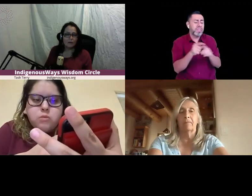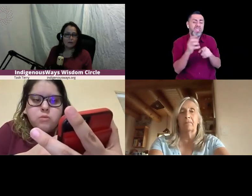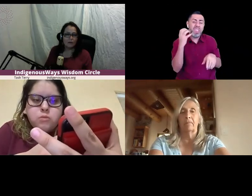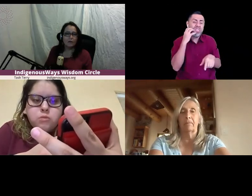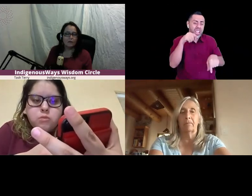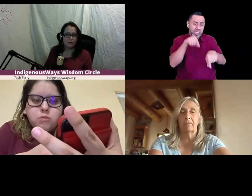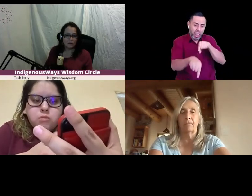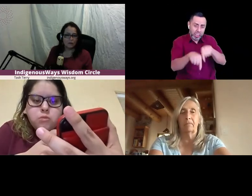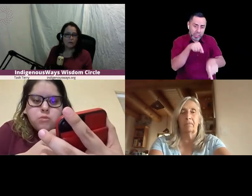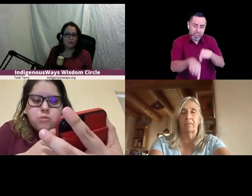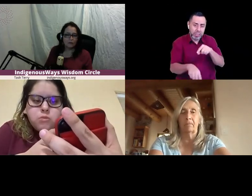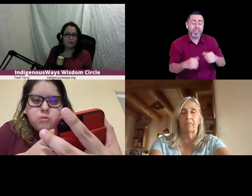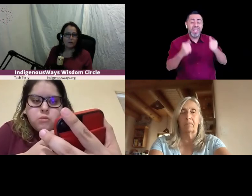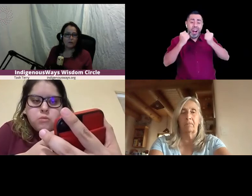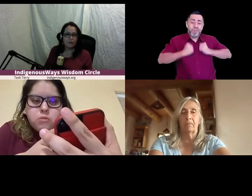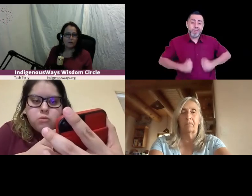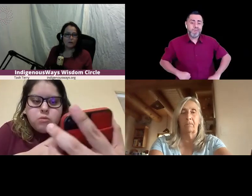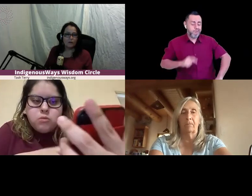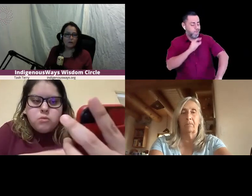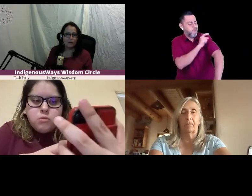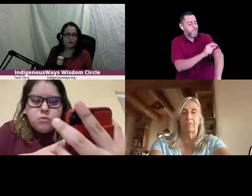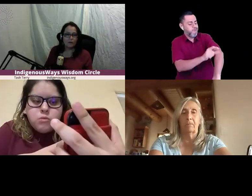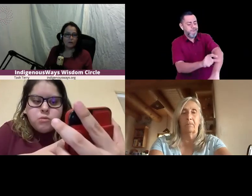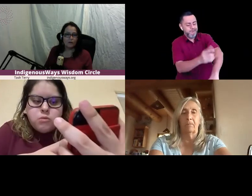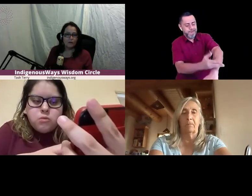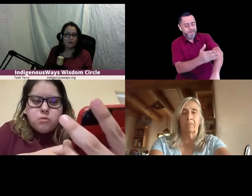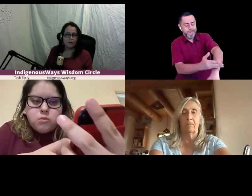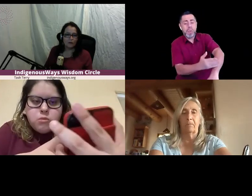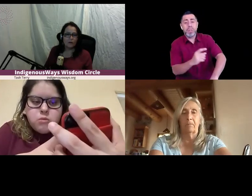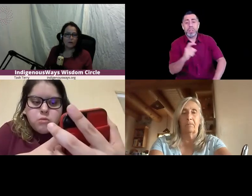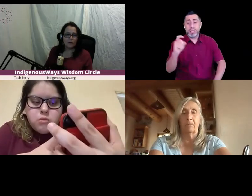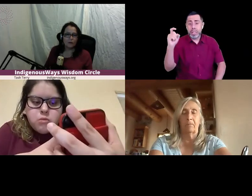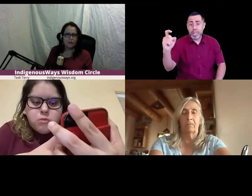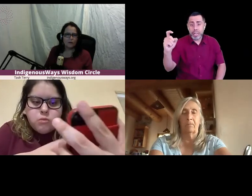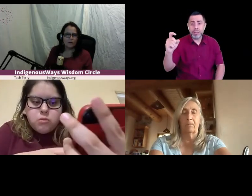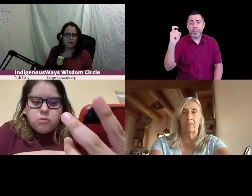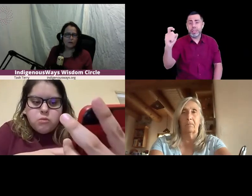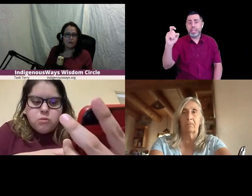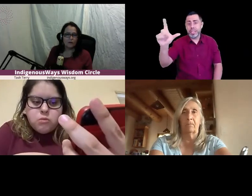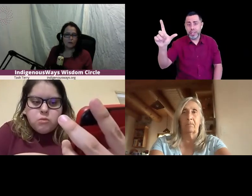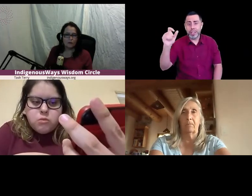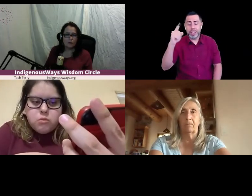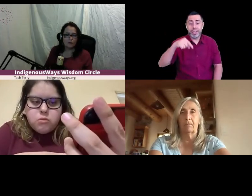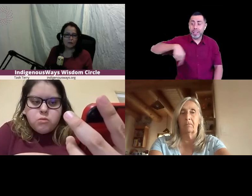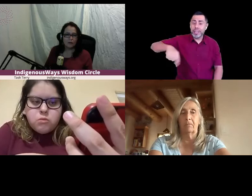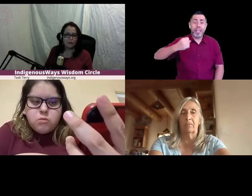large and X large, because our elders like to layer.